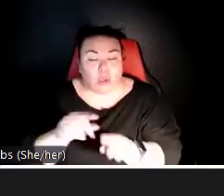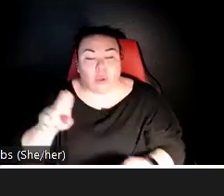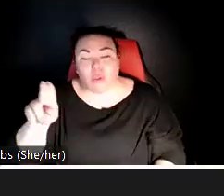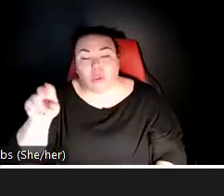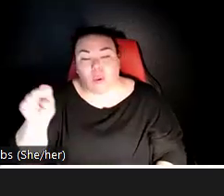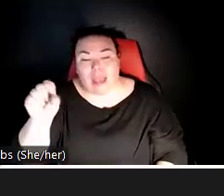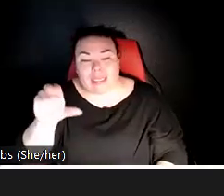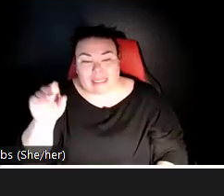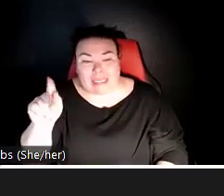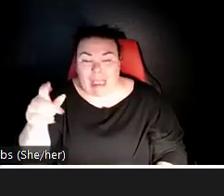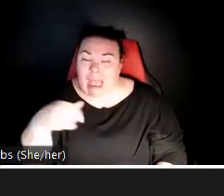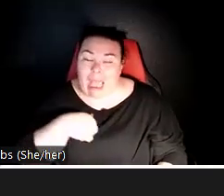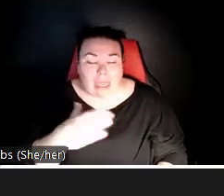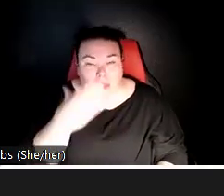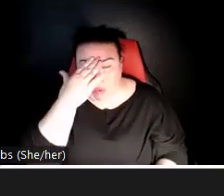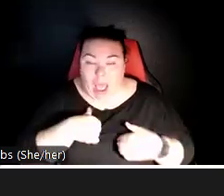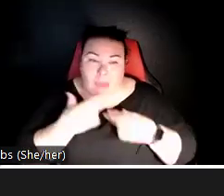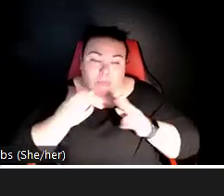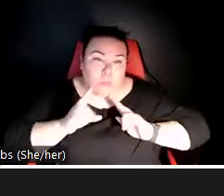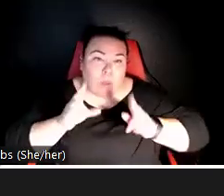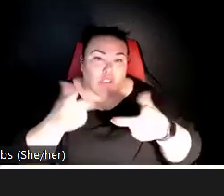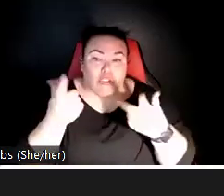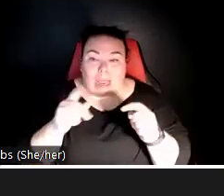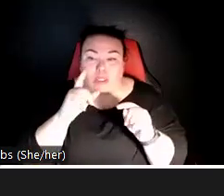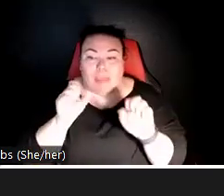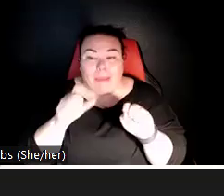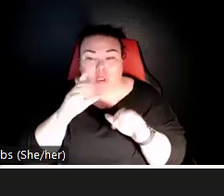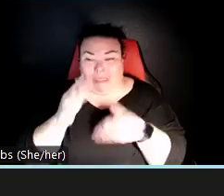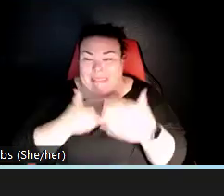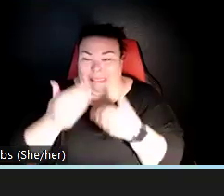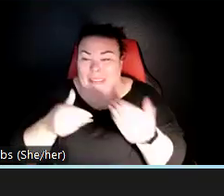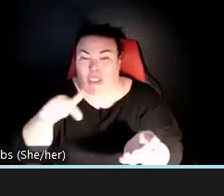Q&A, and I'm kind of rushing through this, so we can get on to Q&A. Virginia?